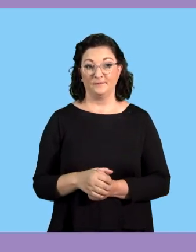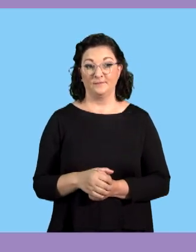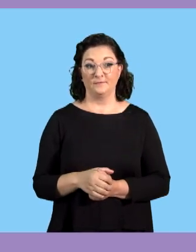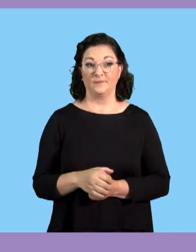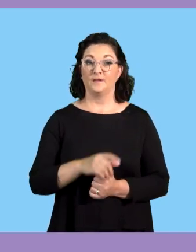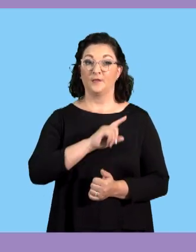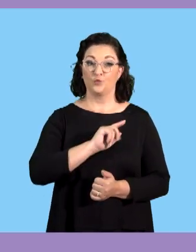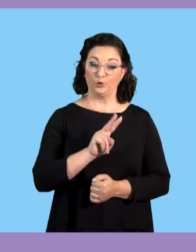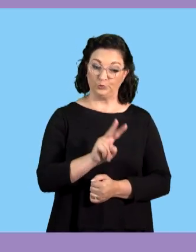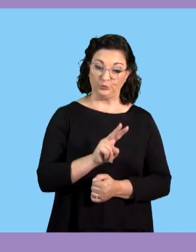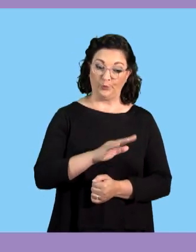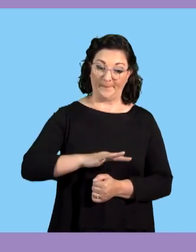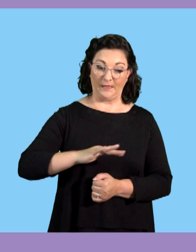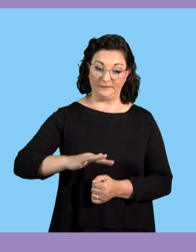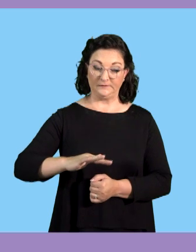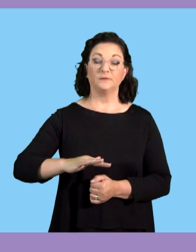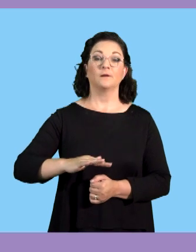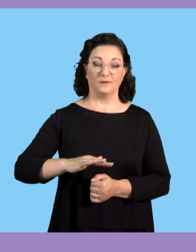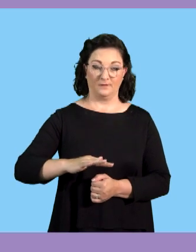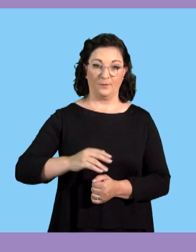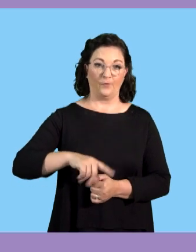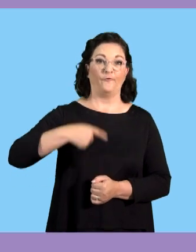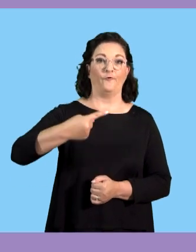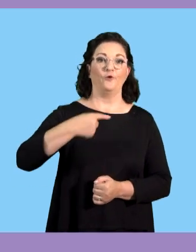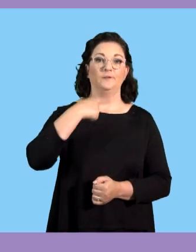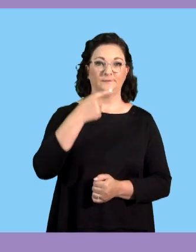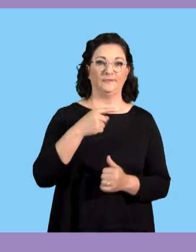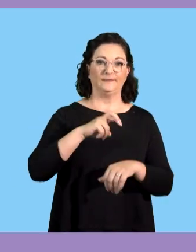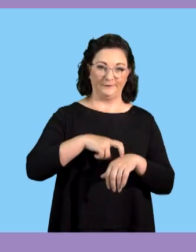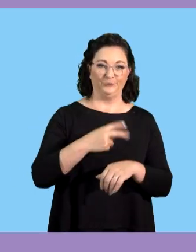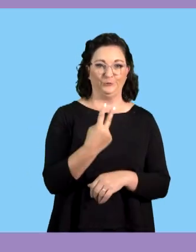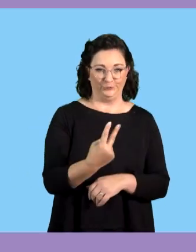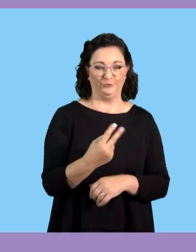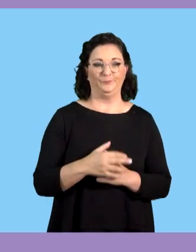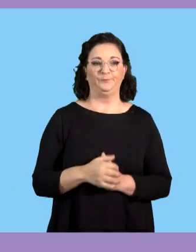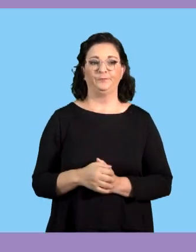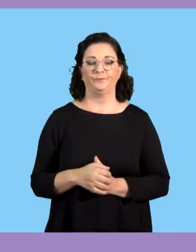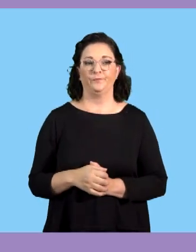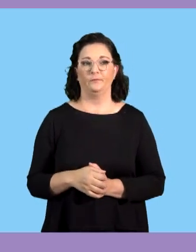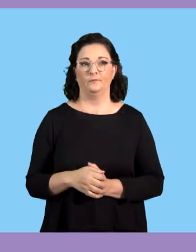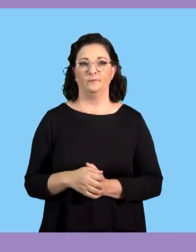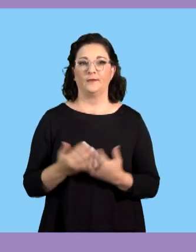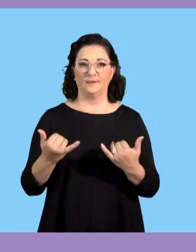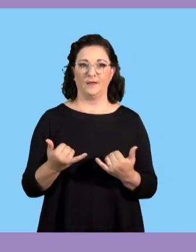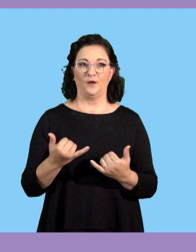0.16, which gives us those 2 decimal places we were talking about. Let's look at the next example.